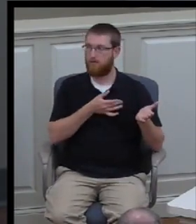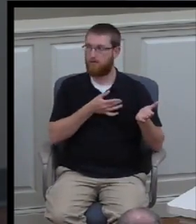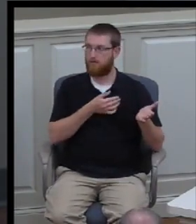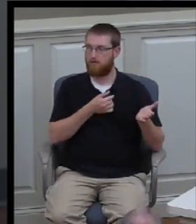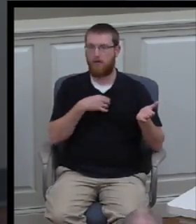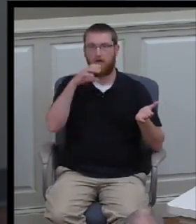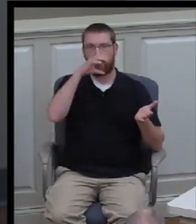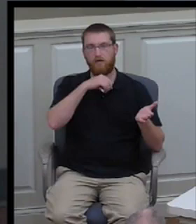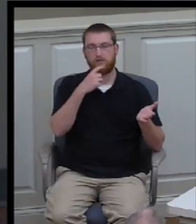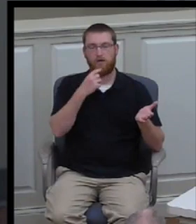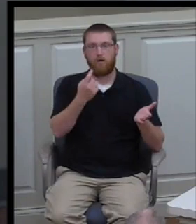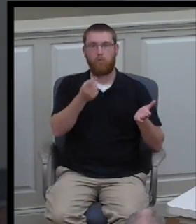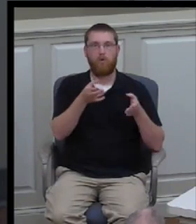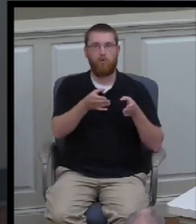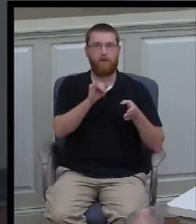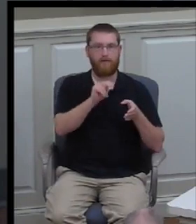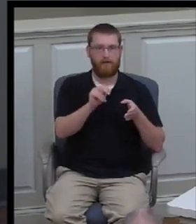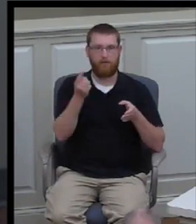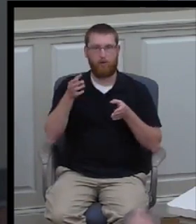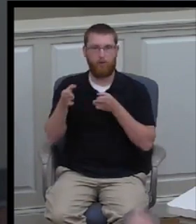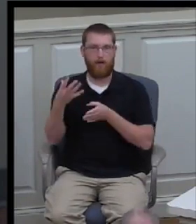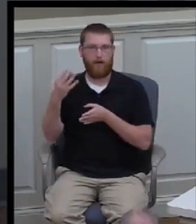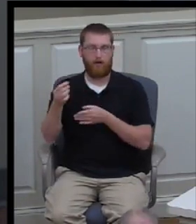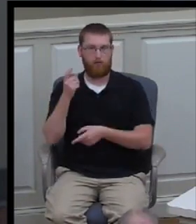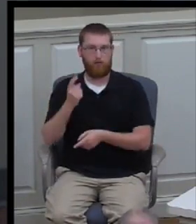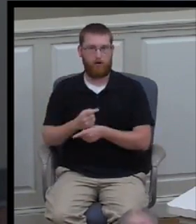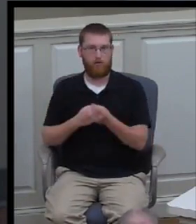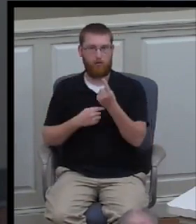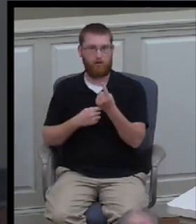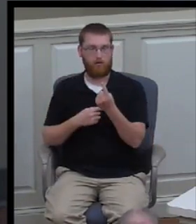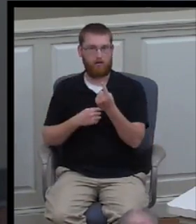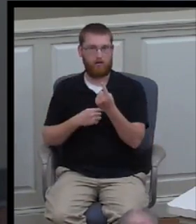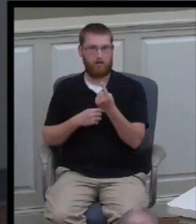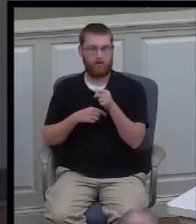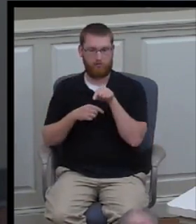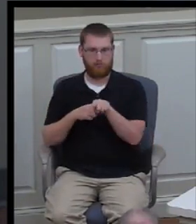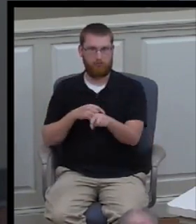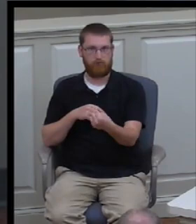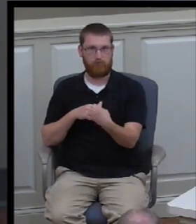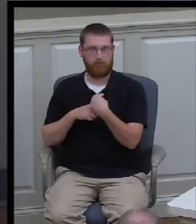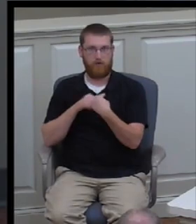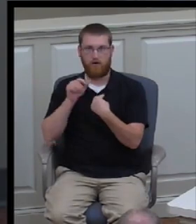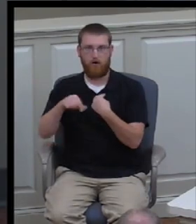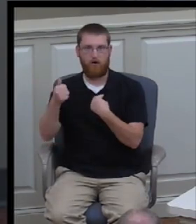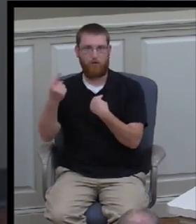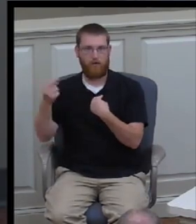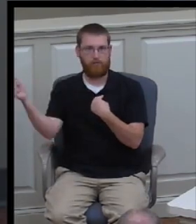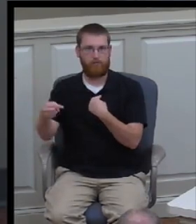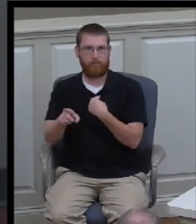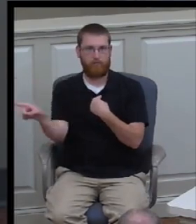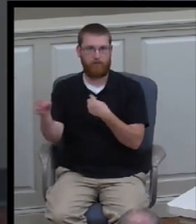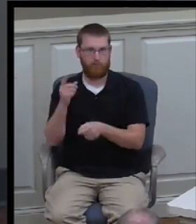I guess you say, one way in and one way out of this new development. There's not a separate way to get in or a separate way to get out.